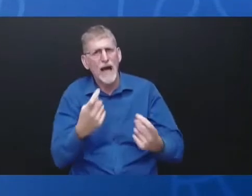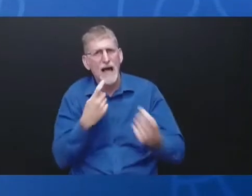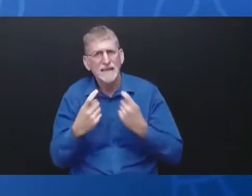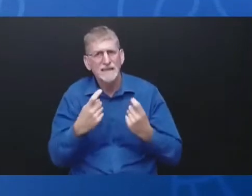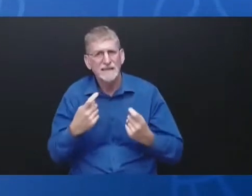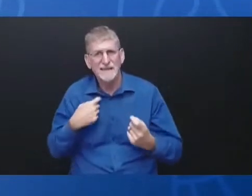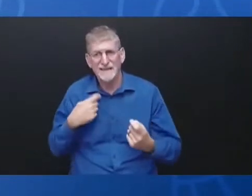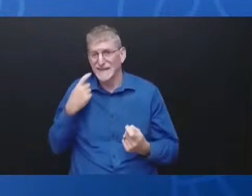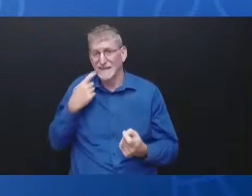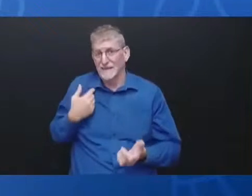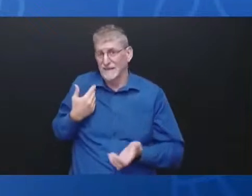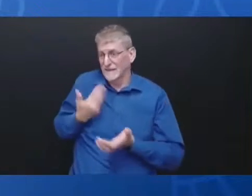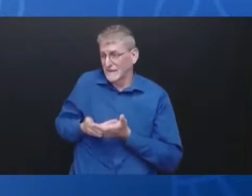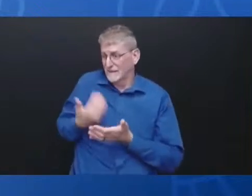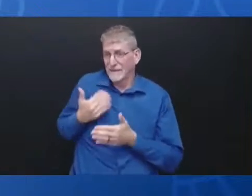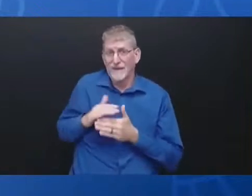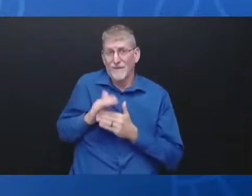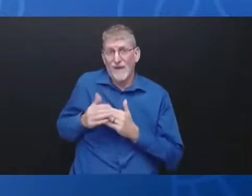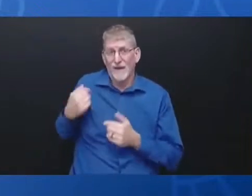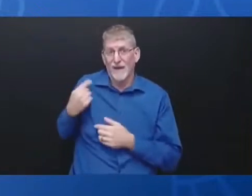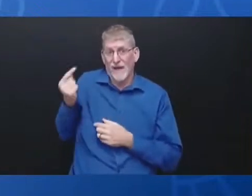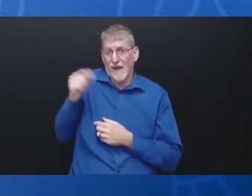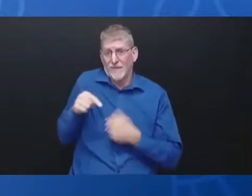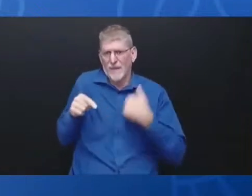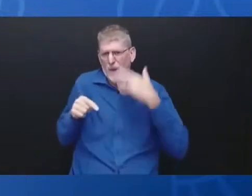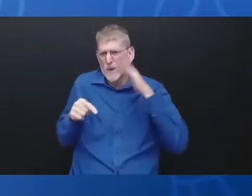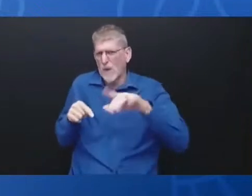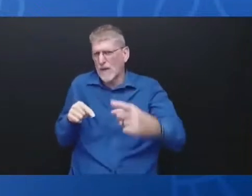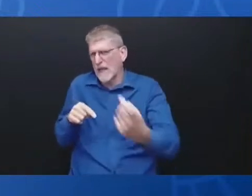As you mentioned, it's affected colleagues we know in the bullpen. Yes.